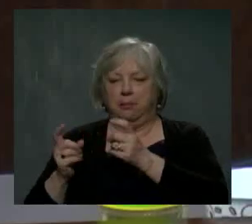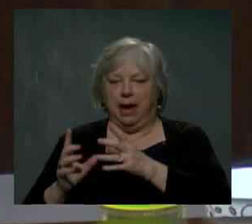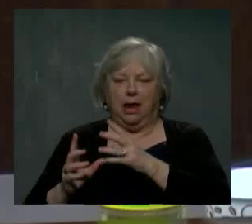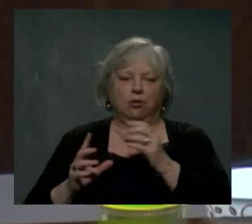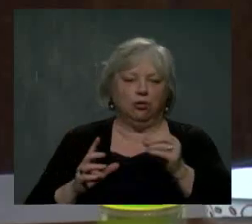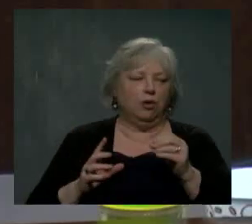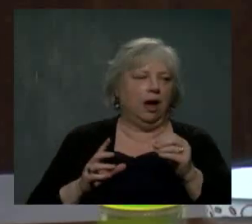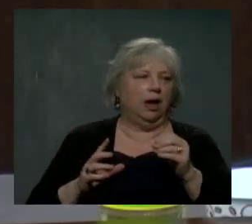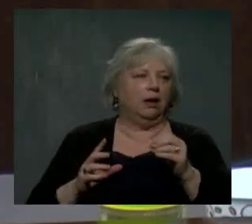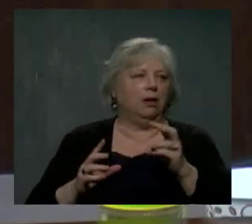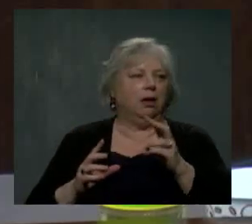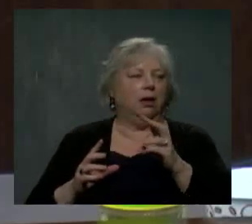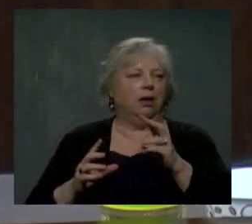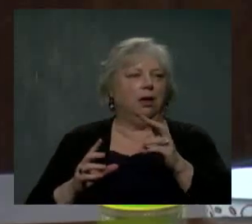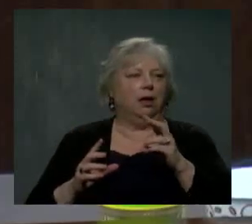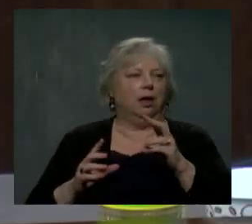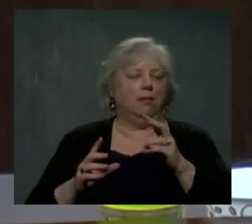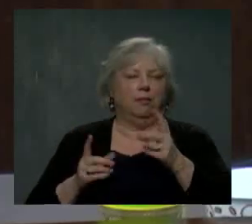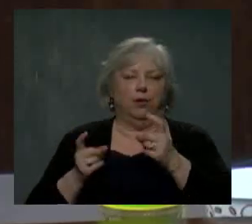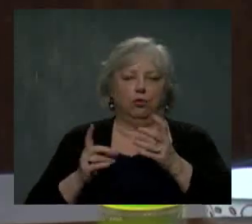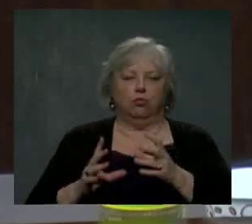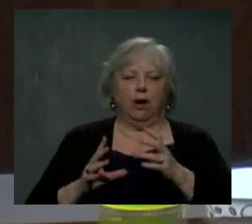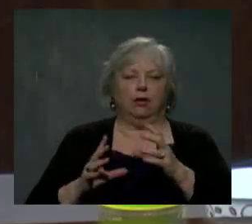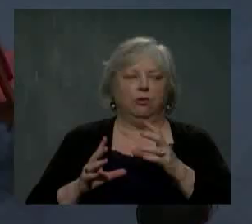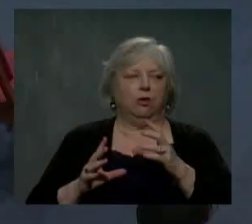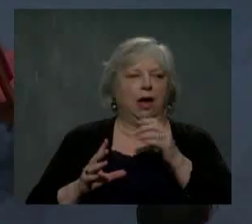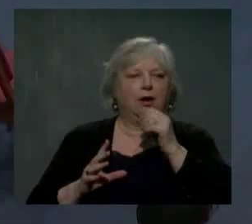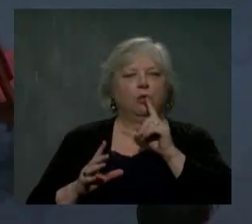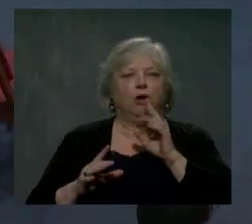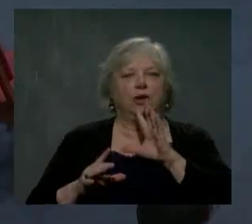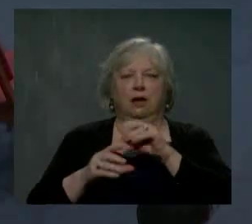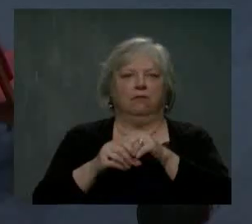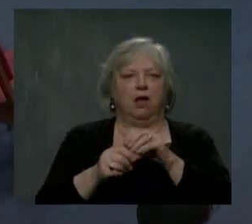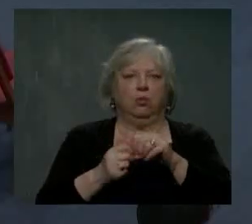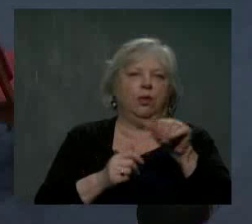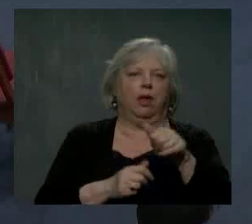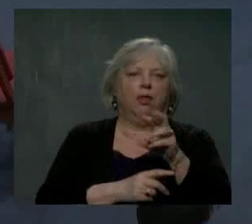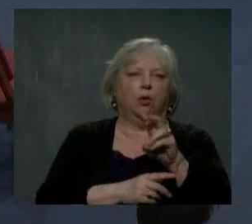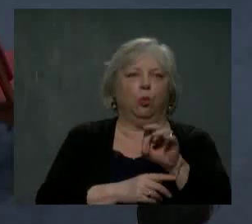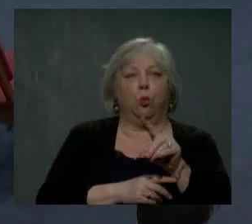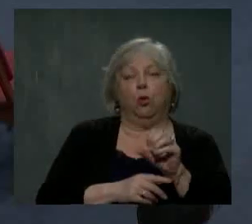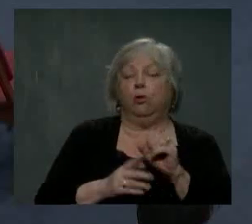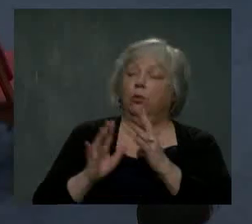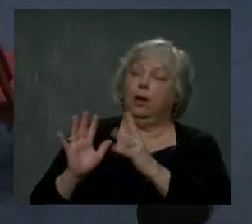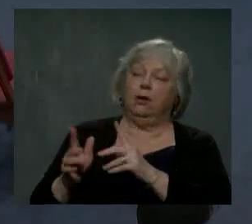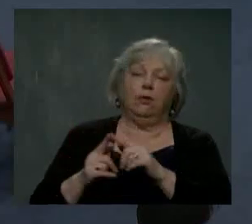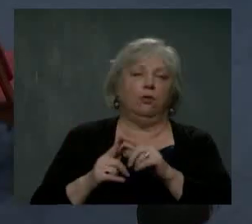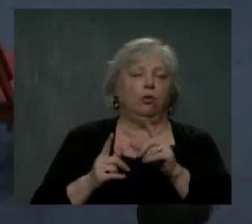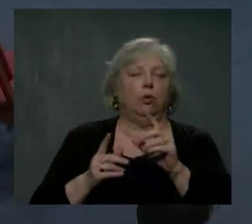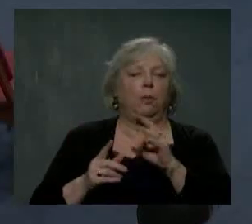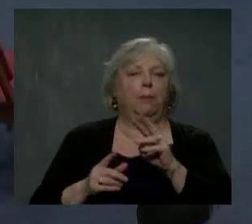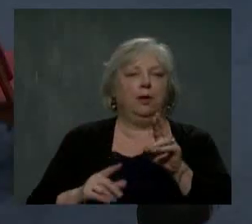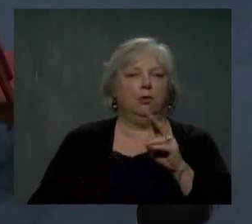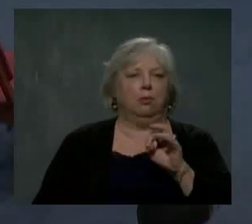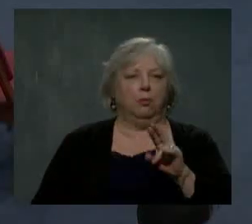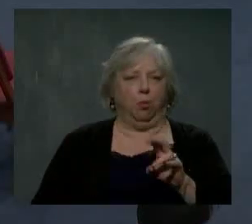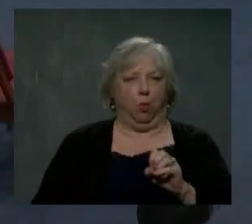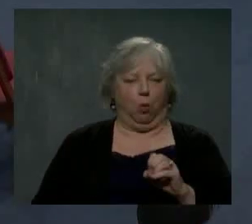Moore. Thank you. I see no more comments,